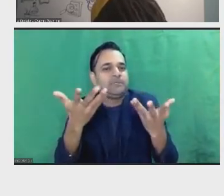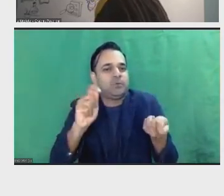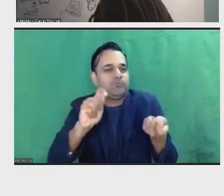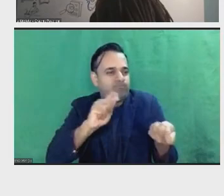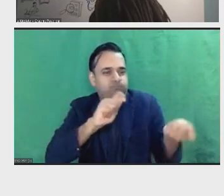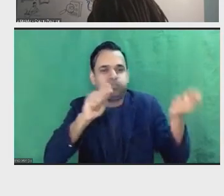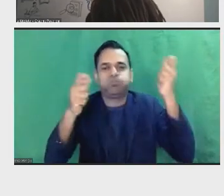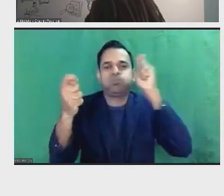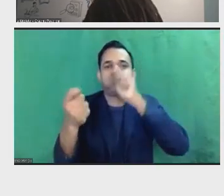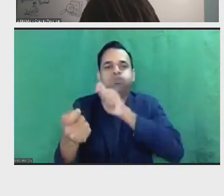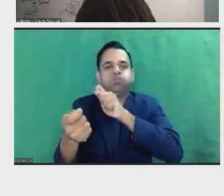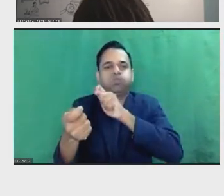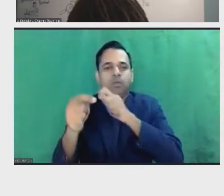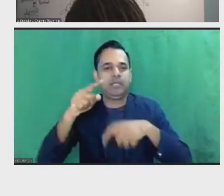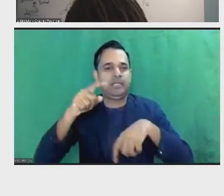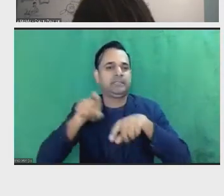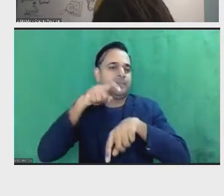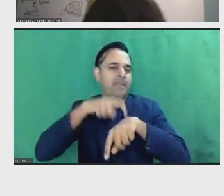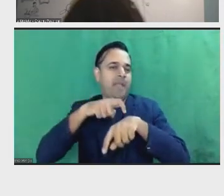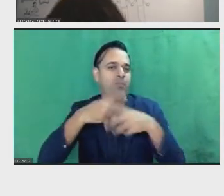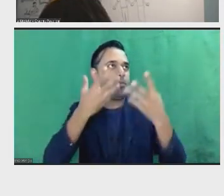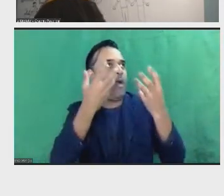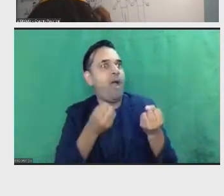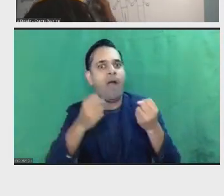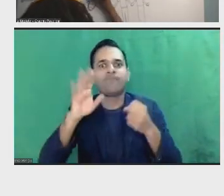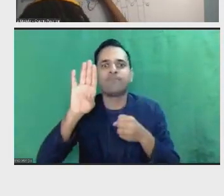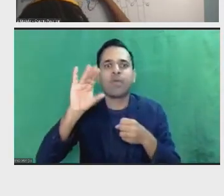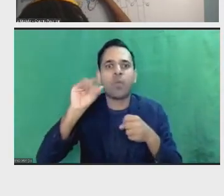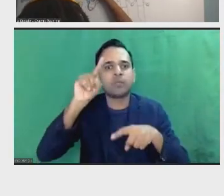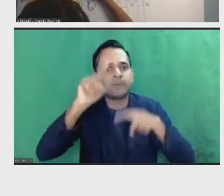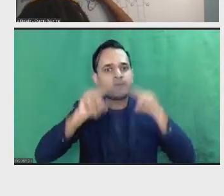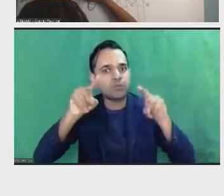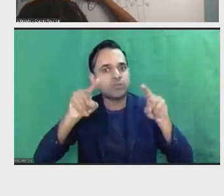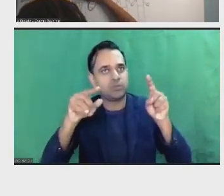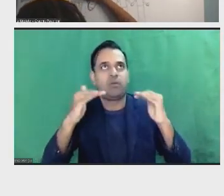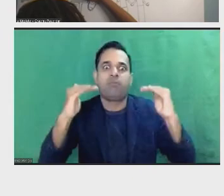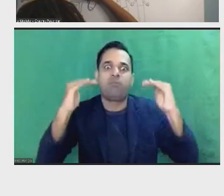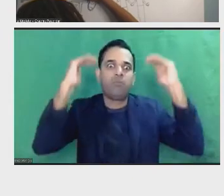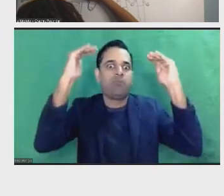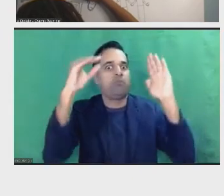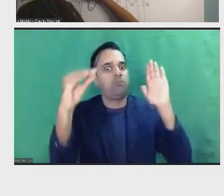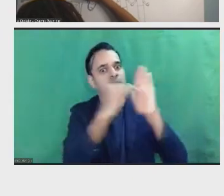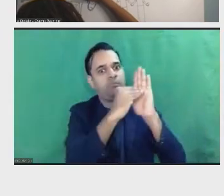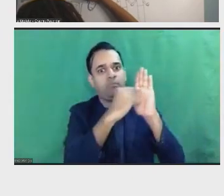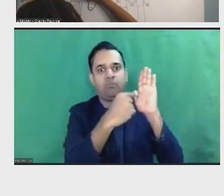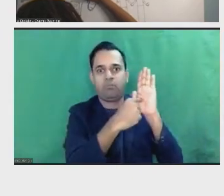And also SIDA, where I work, we have recently got a special assignment to look